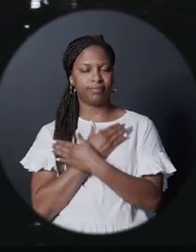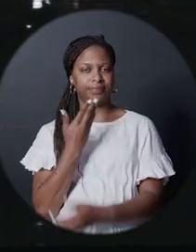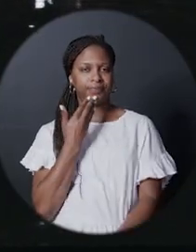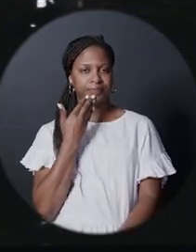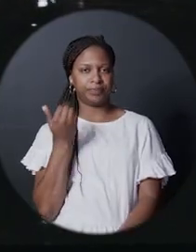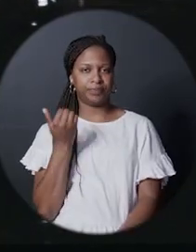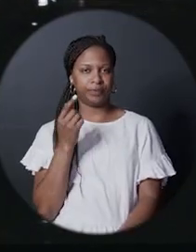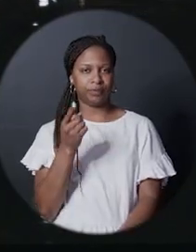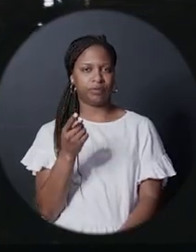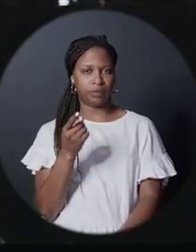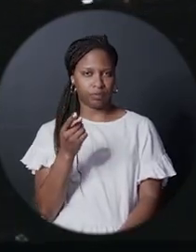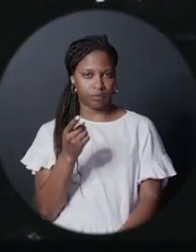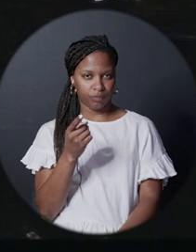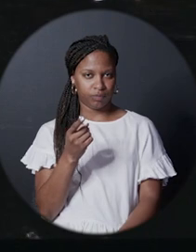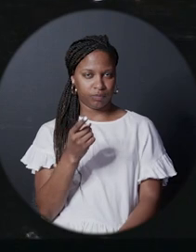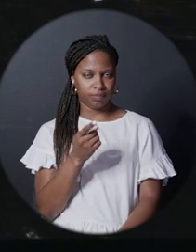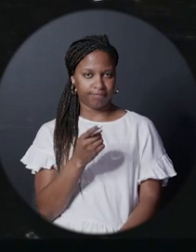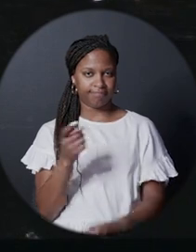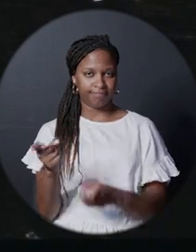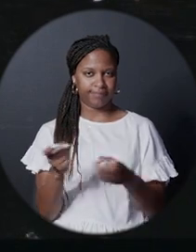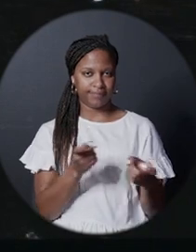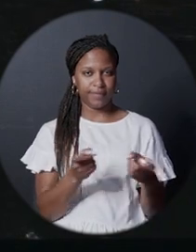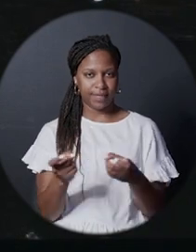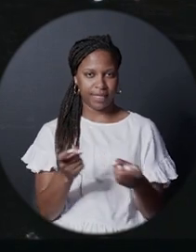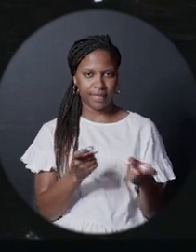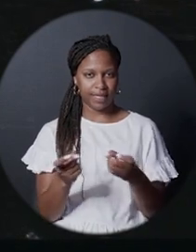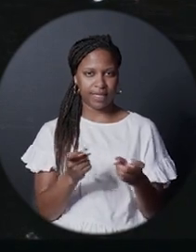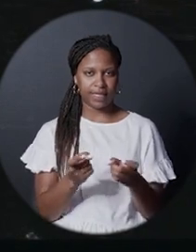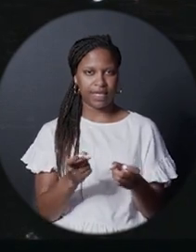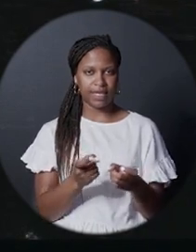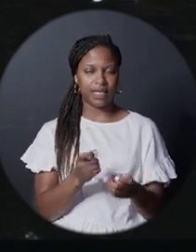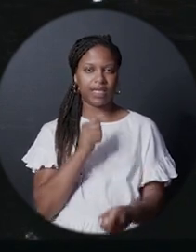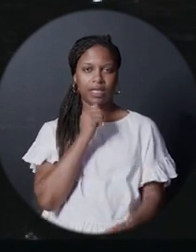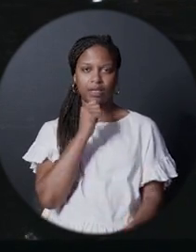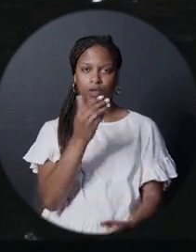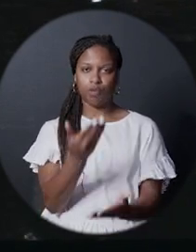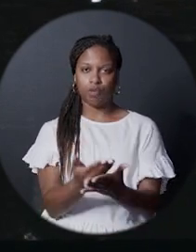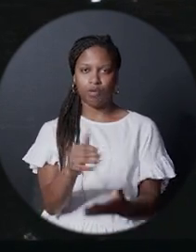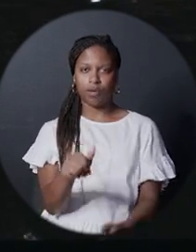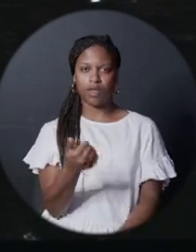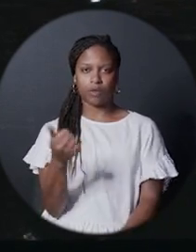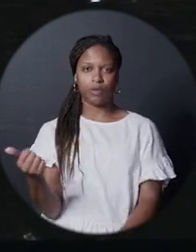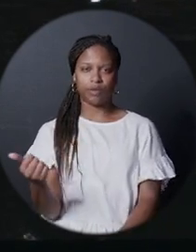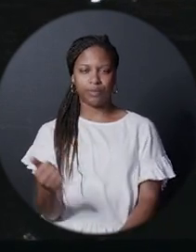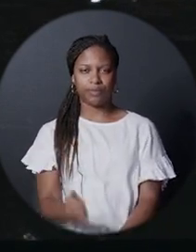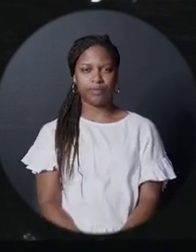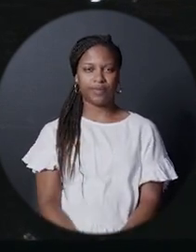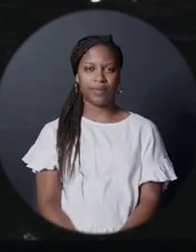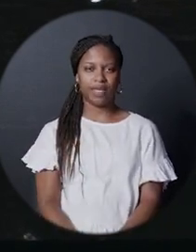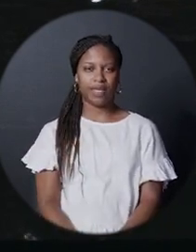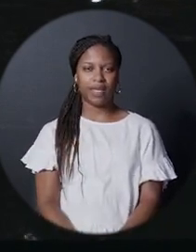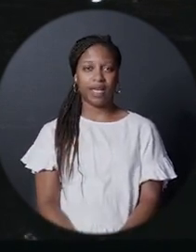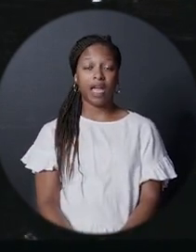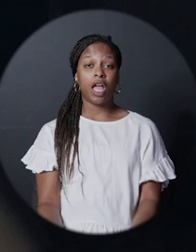rest, the better you are at handling the disapproval of others.